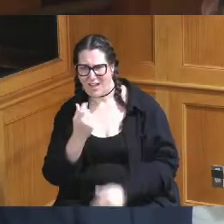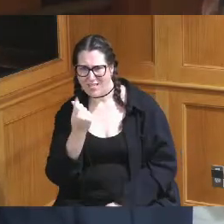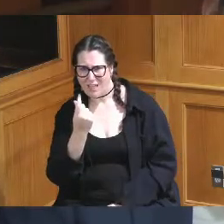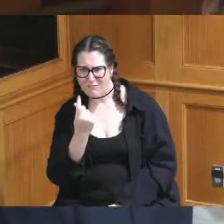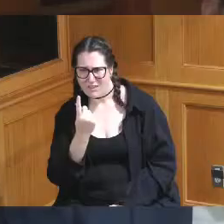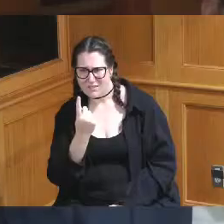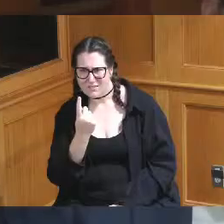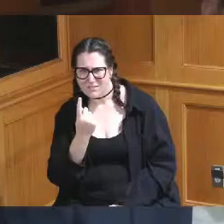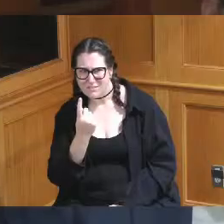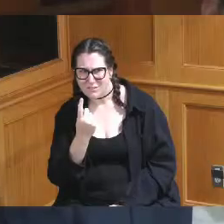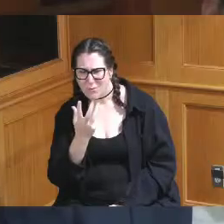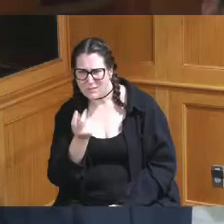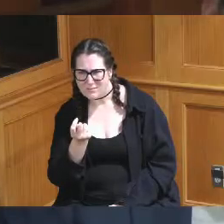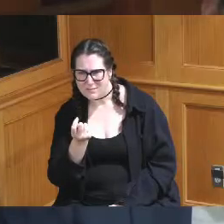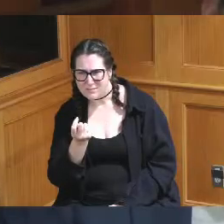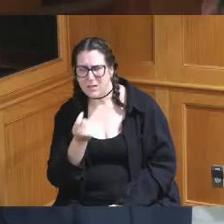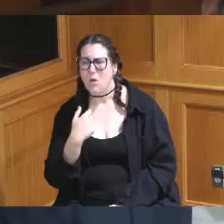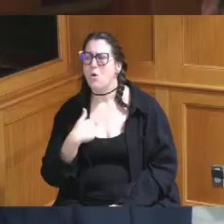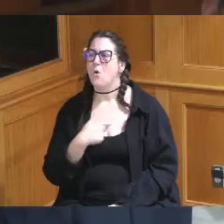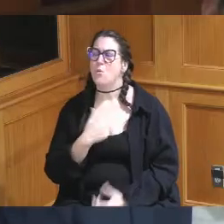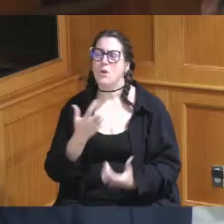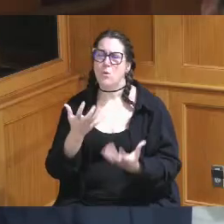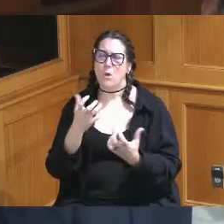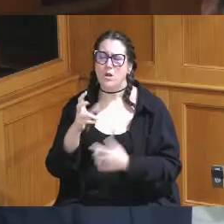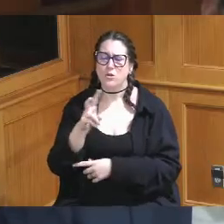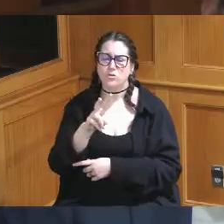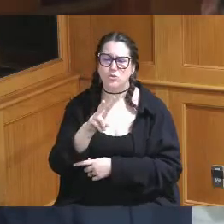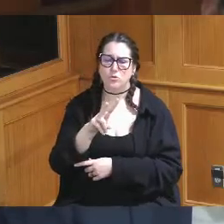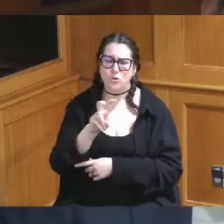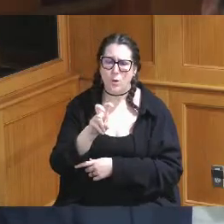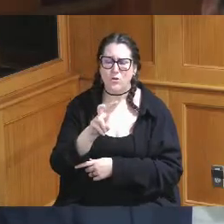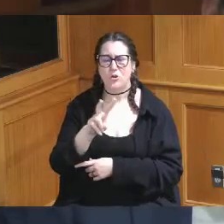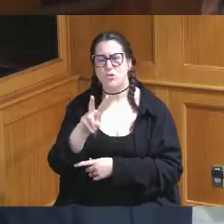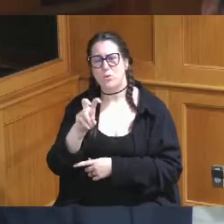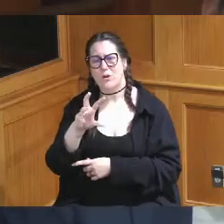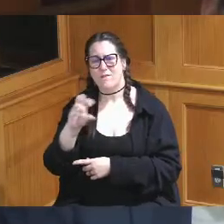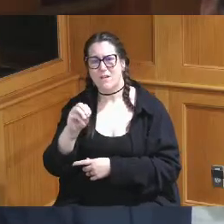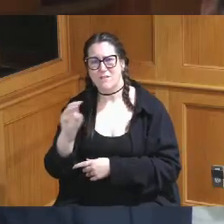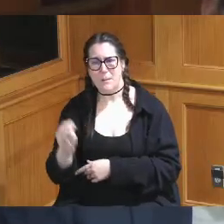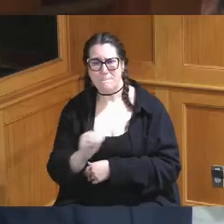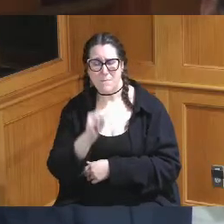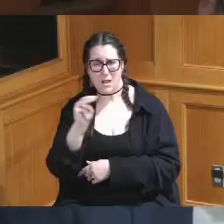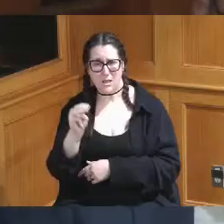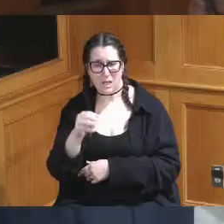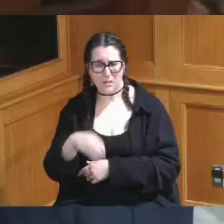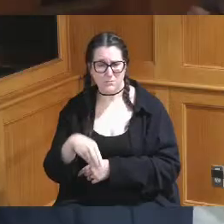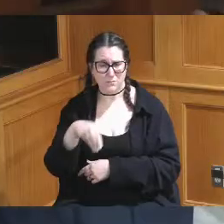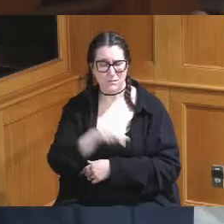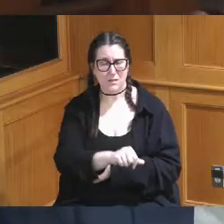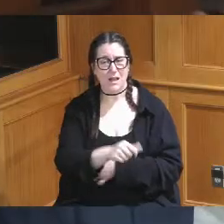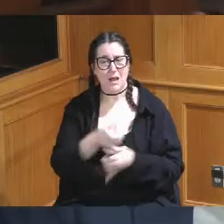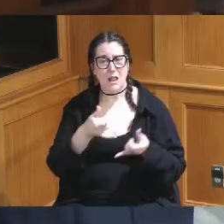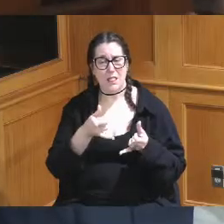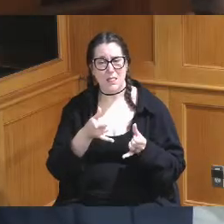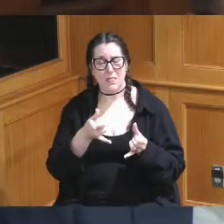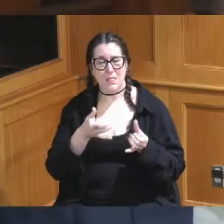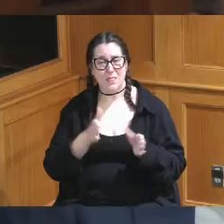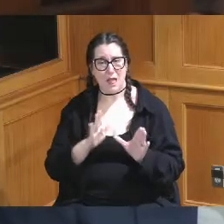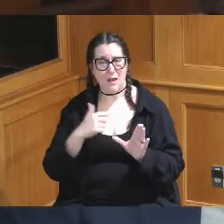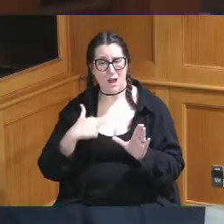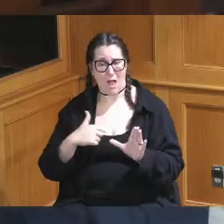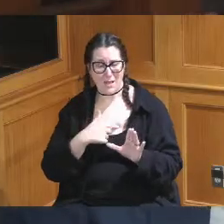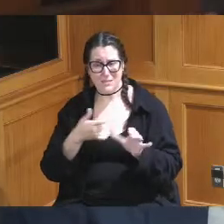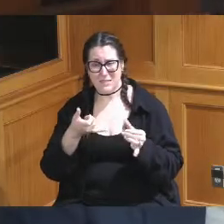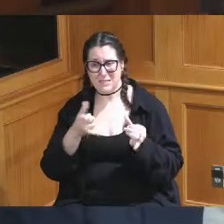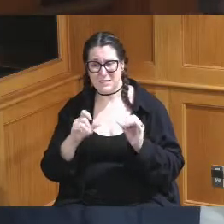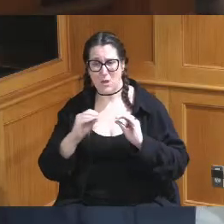Originally, we said we wanted to put $200 to $250 million, which would have allowed us to still have room for